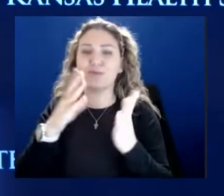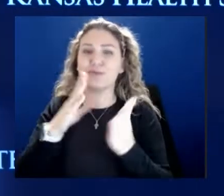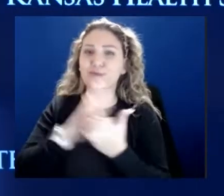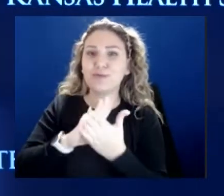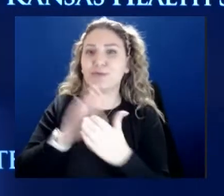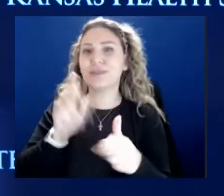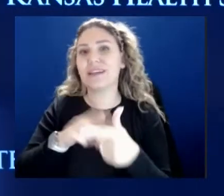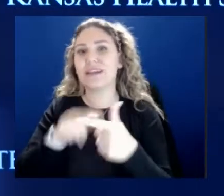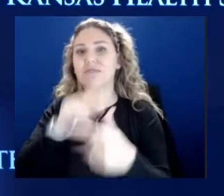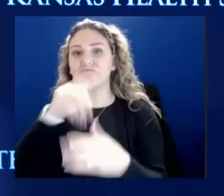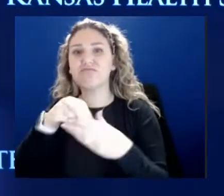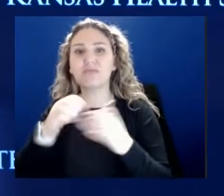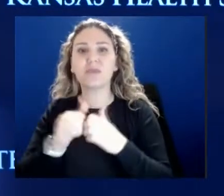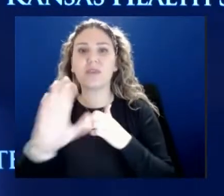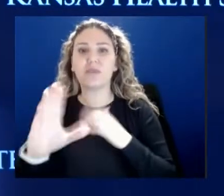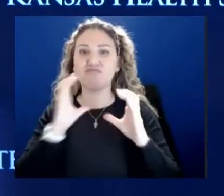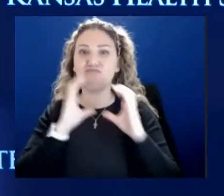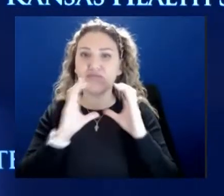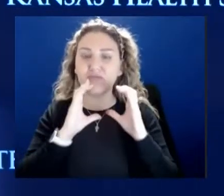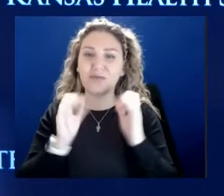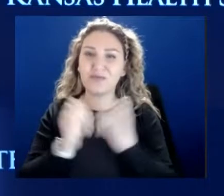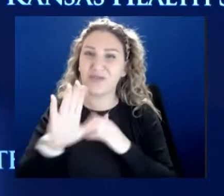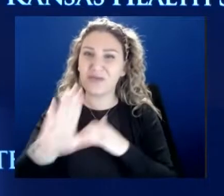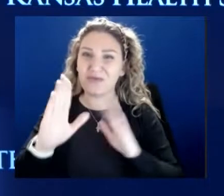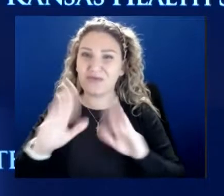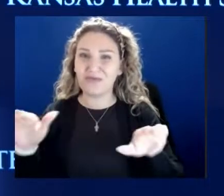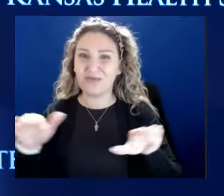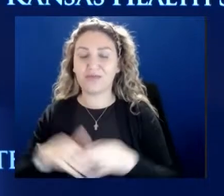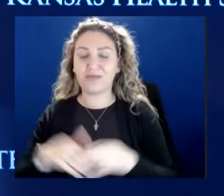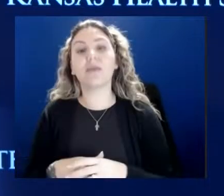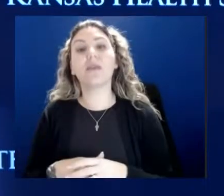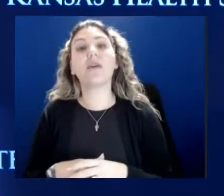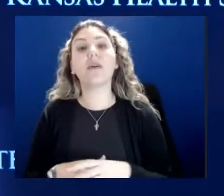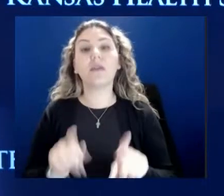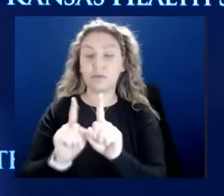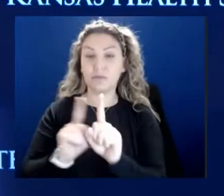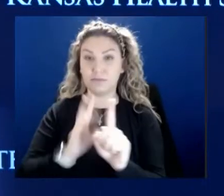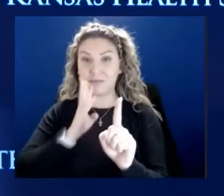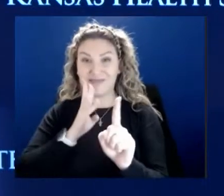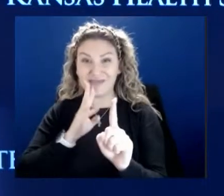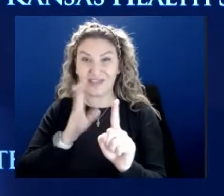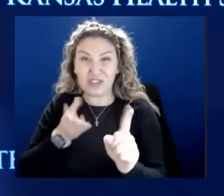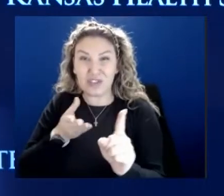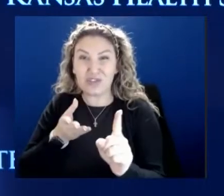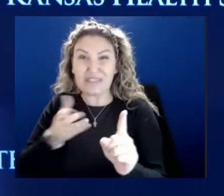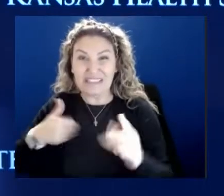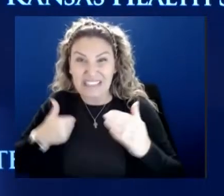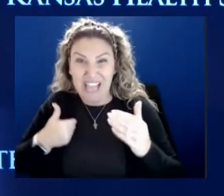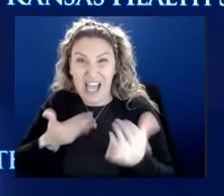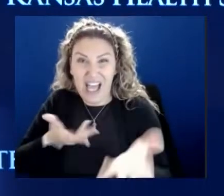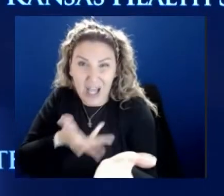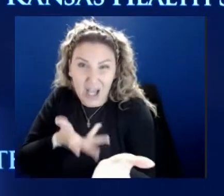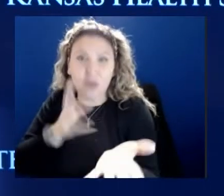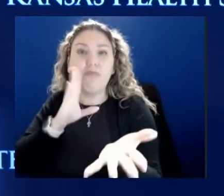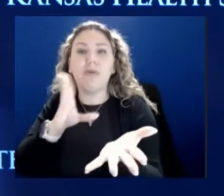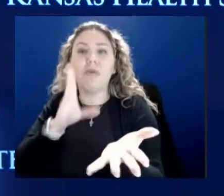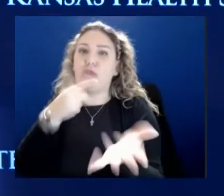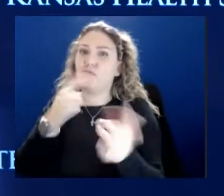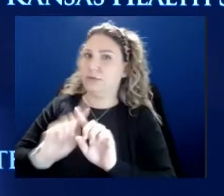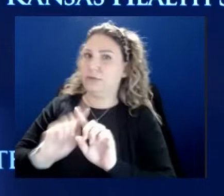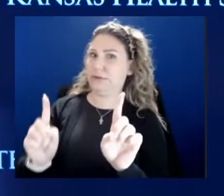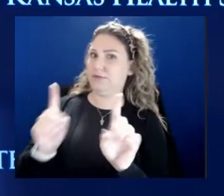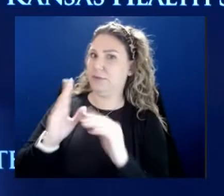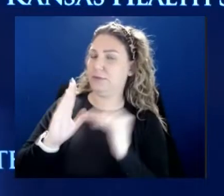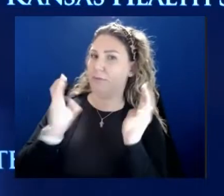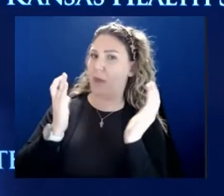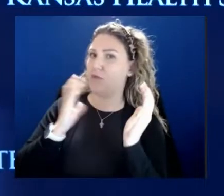into your conversation with your child. And so talking to younger kids is going to look a lot different. Older kids to really acknowledge the fact that that is a scary thing, that